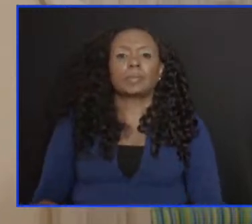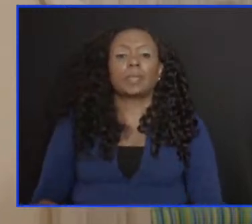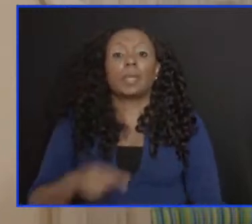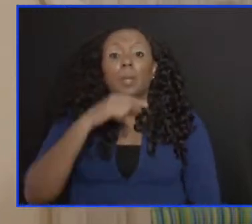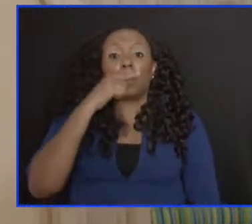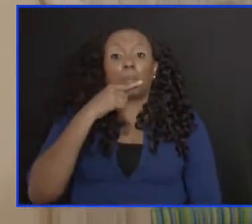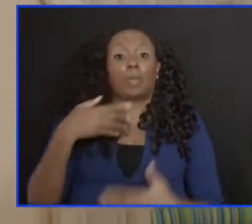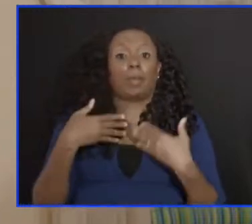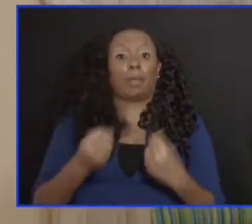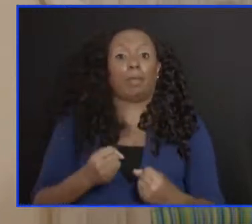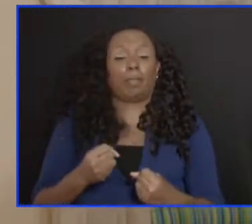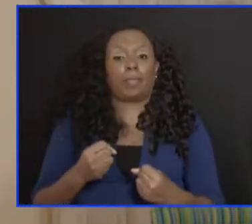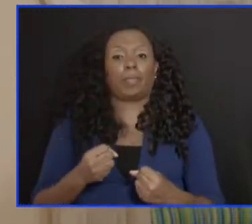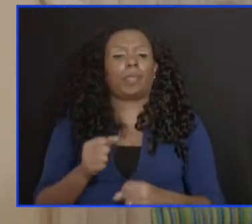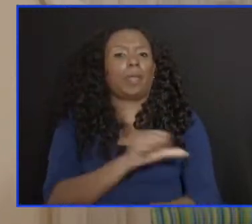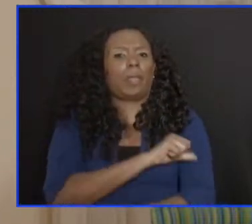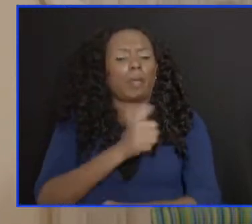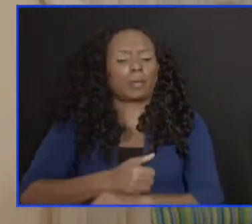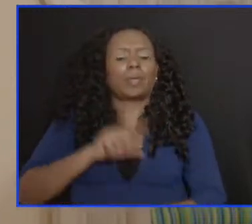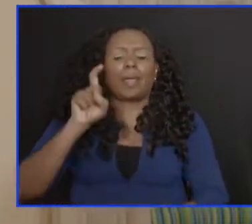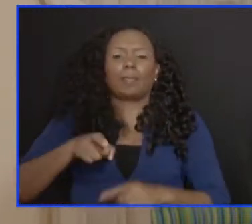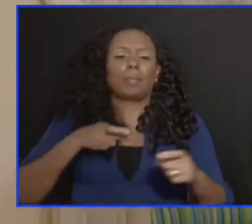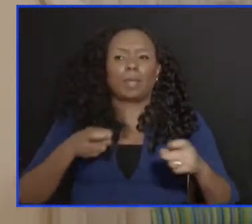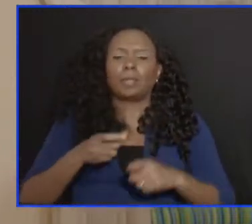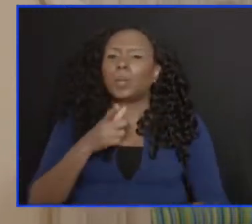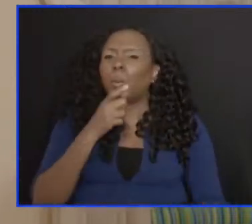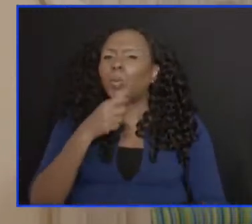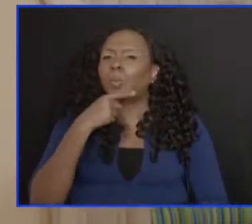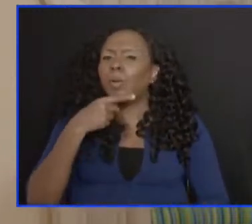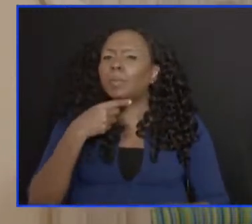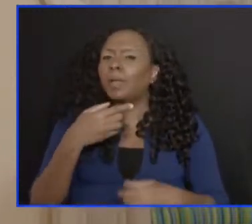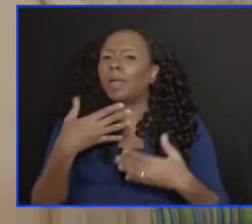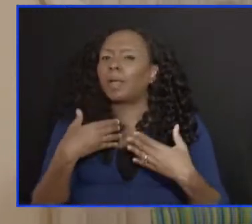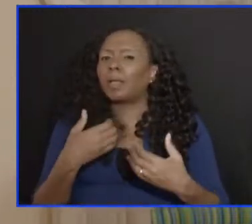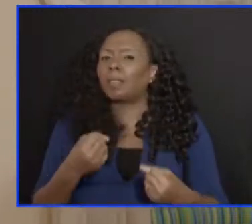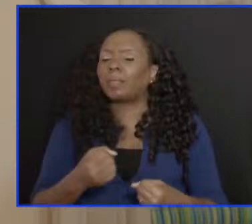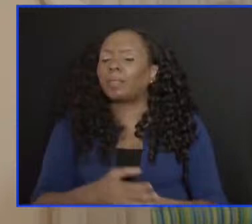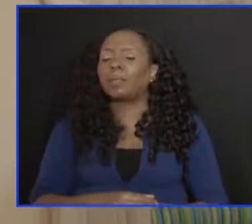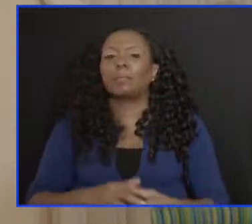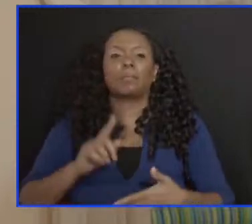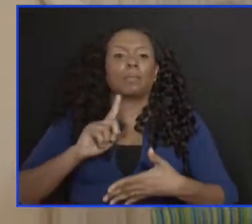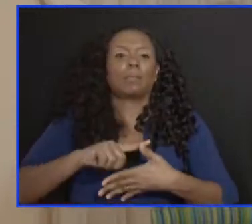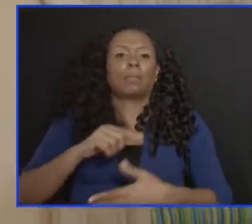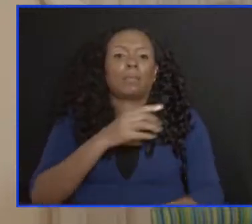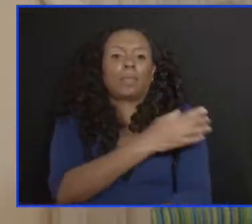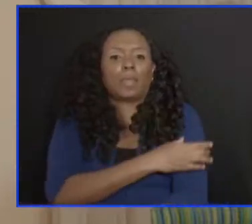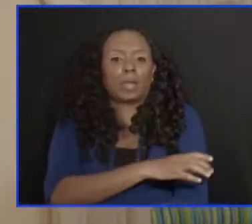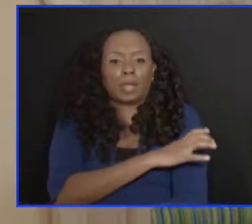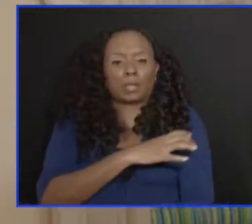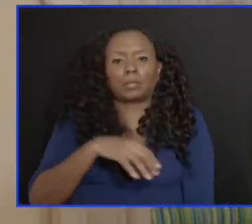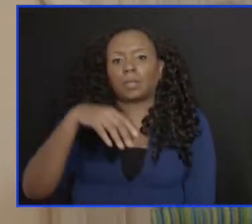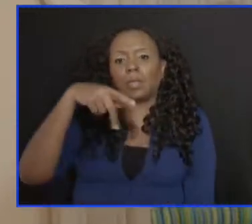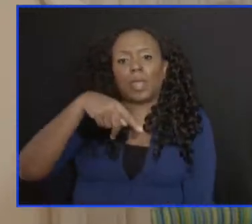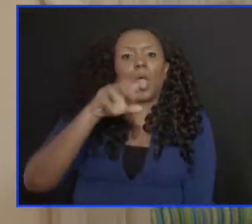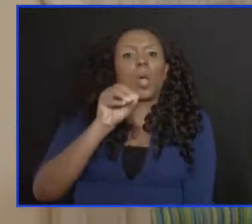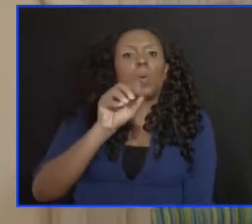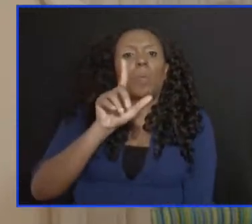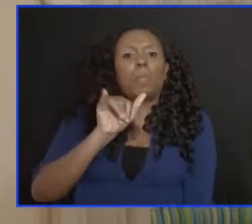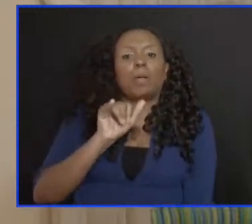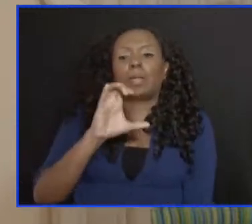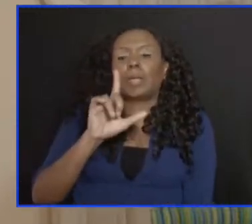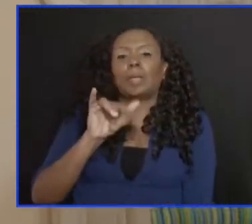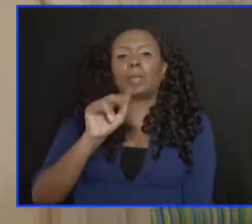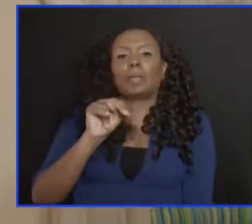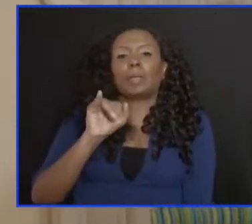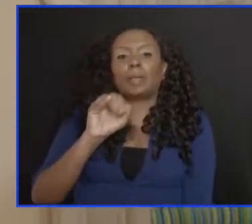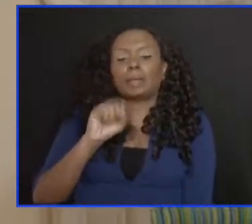health officials. So the public health officials that I'm referring to are the polyclinics across the island. They have to guide this process. Persons